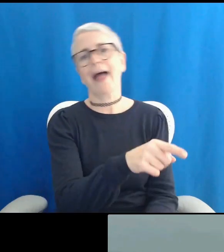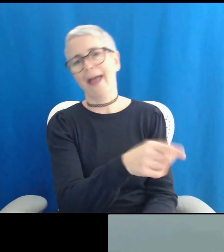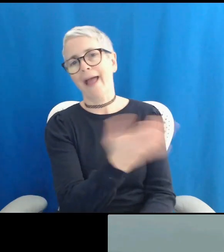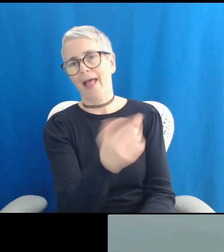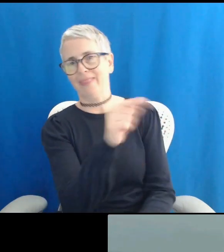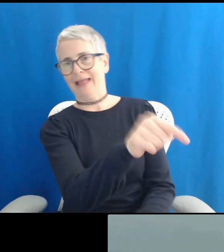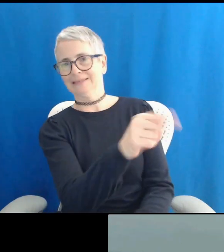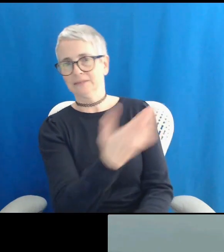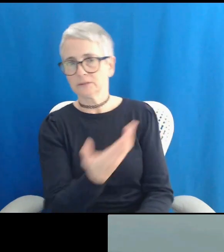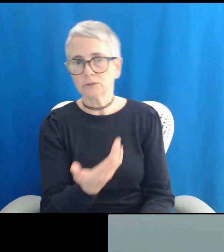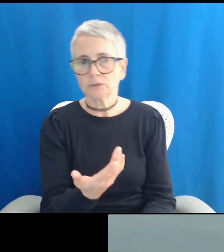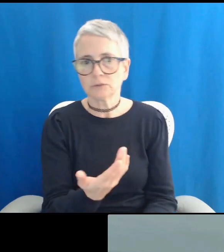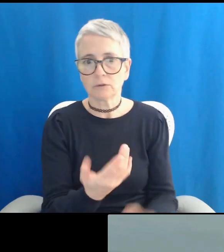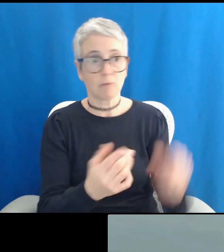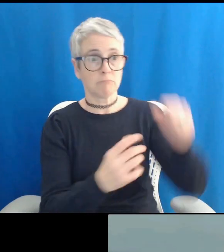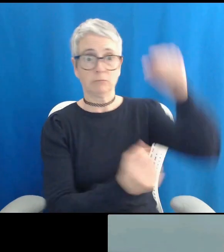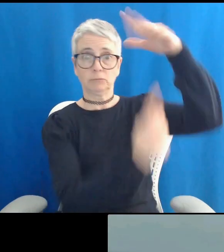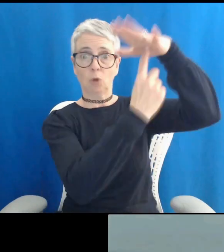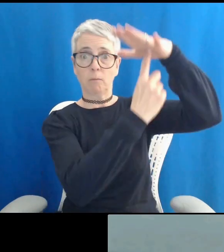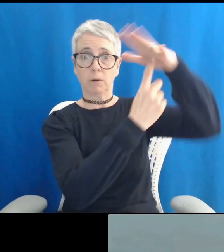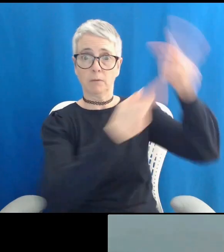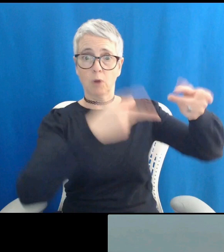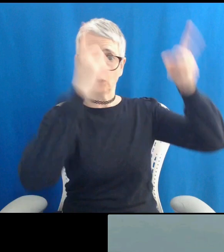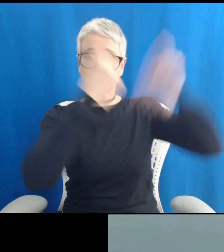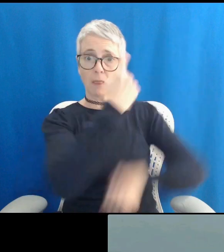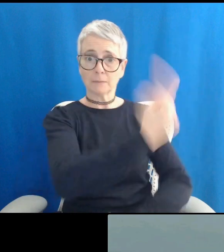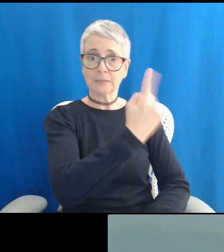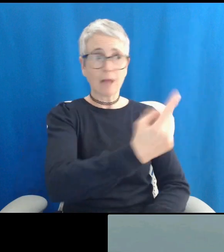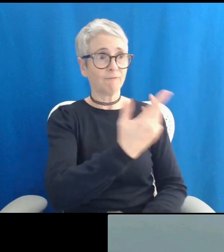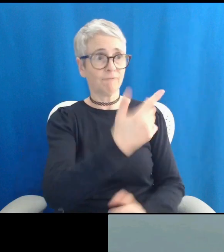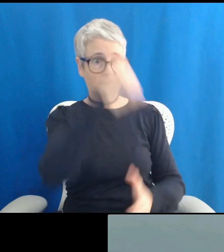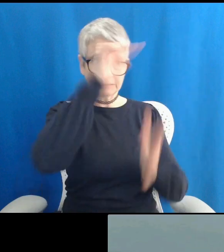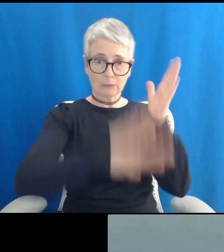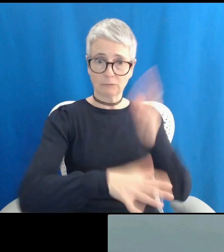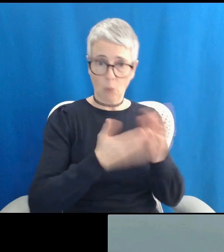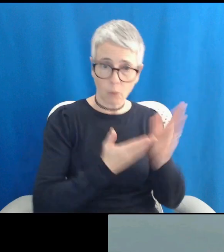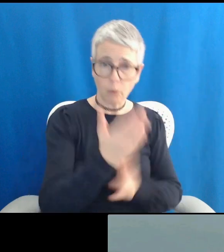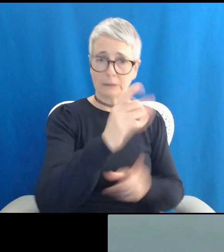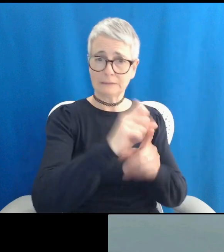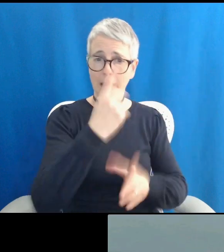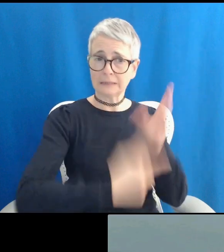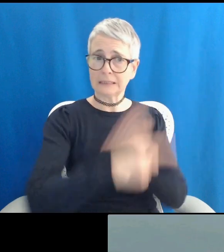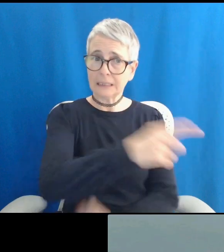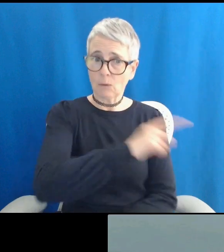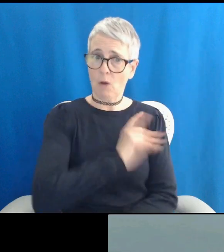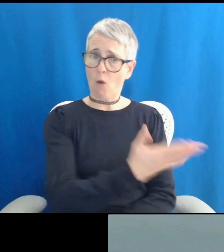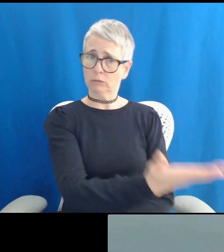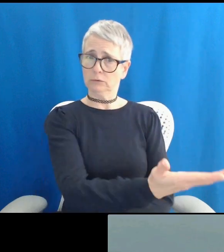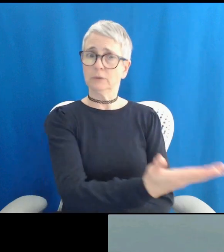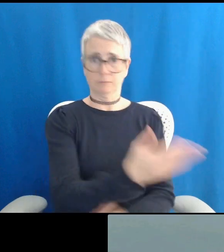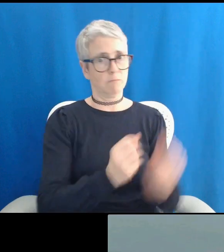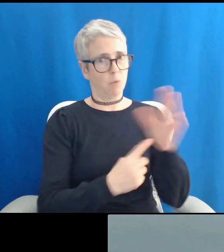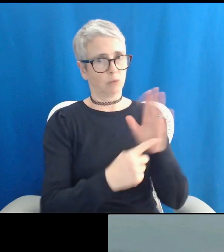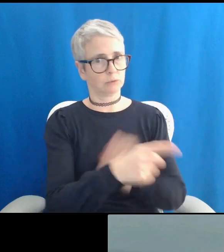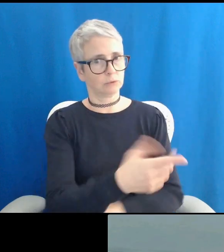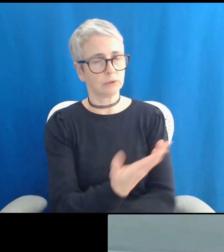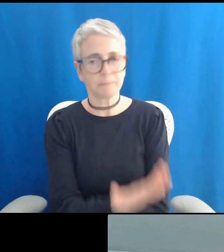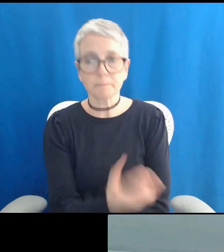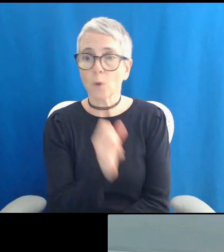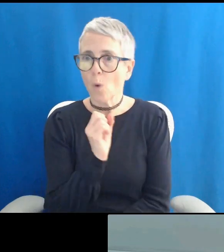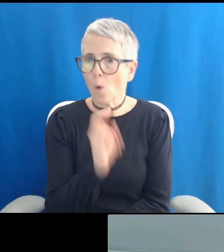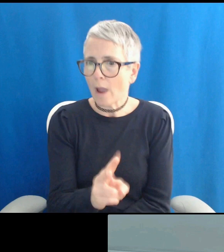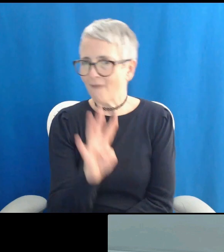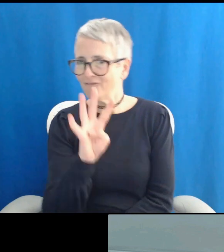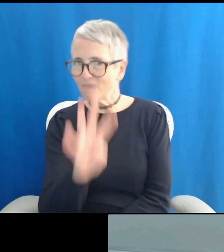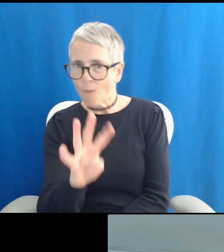senior person with a lived experience of disability. So that's really fantastic. So I am conscious that we have